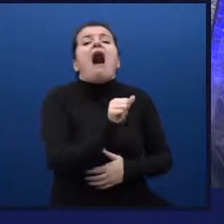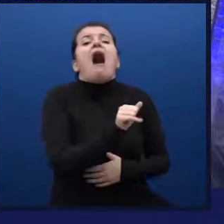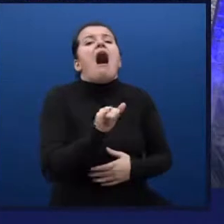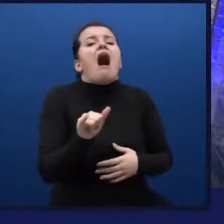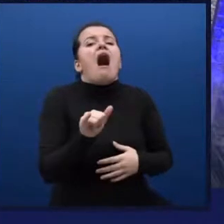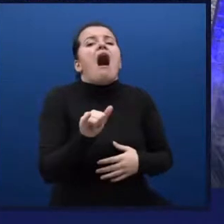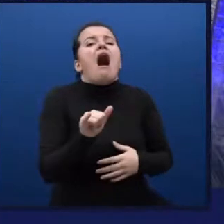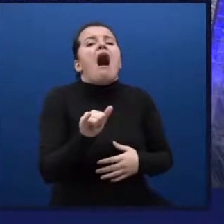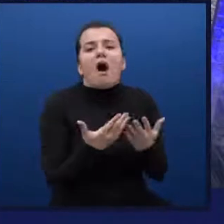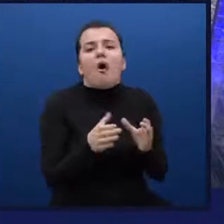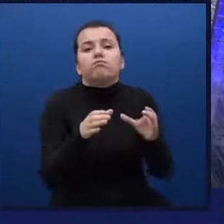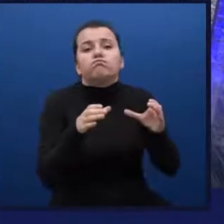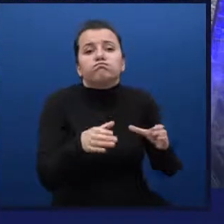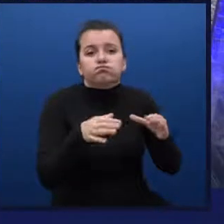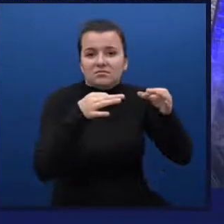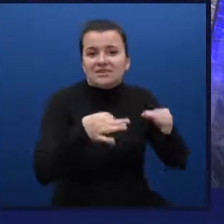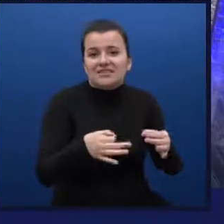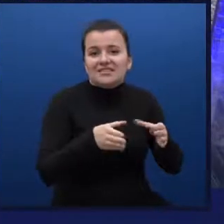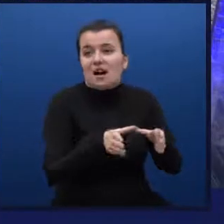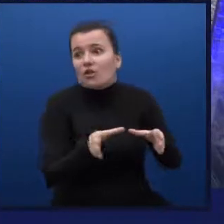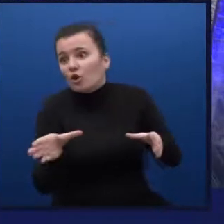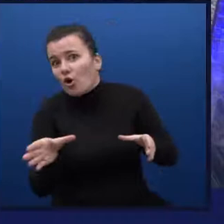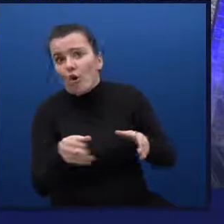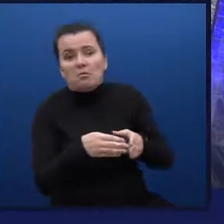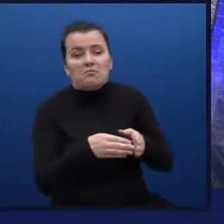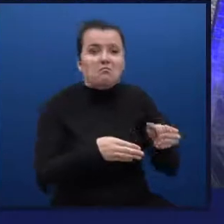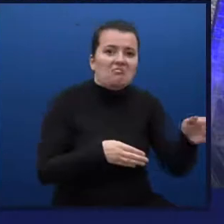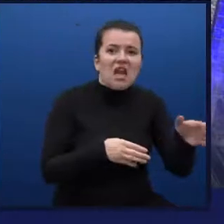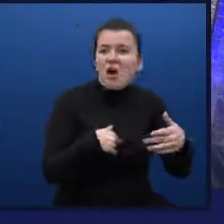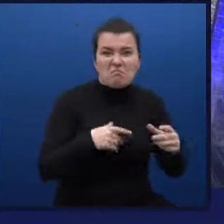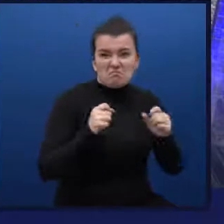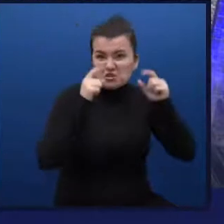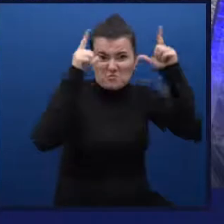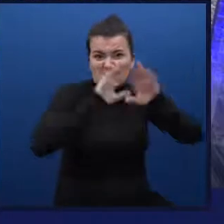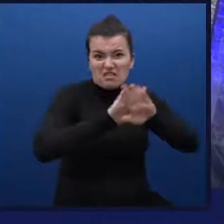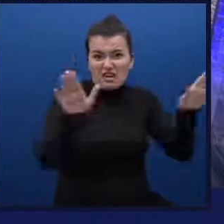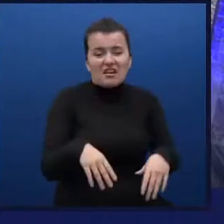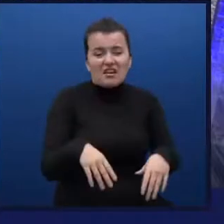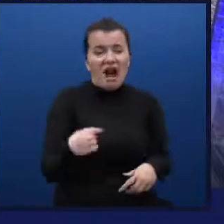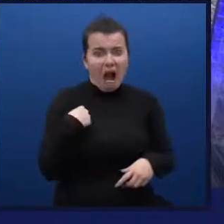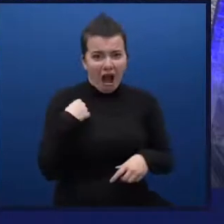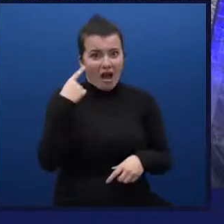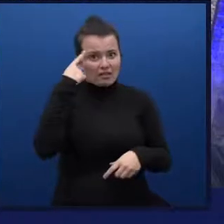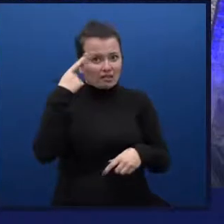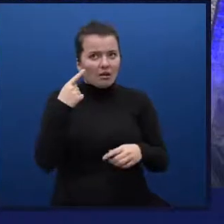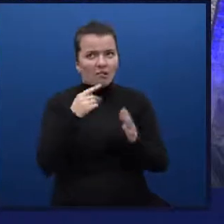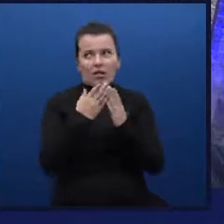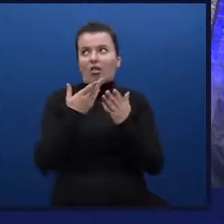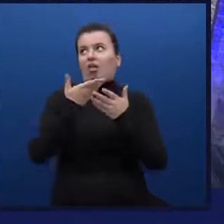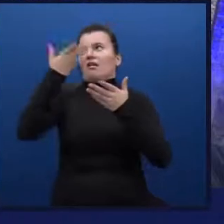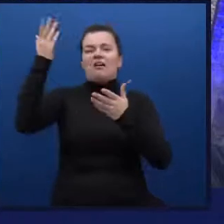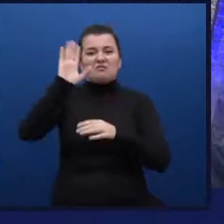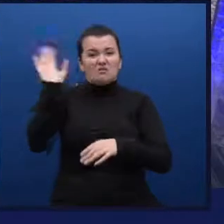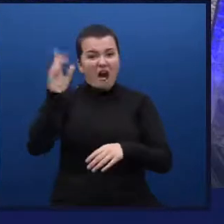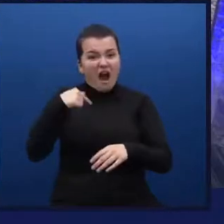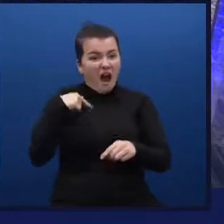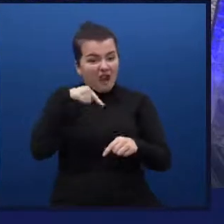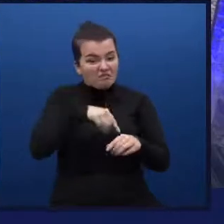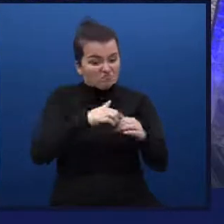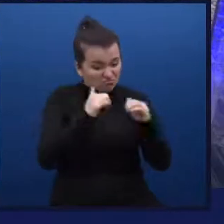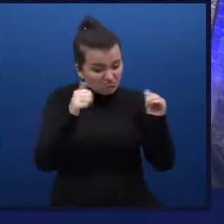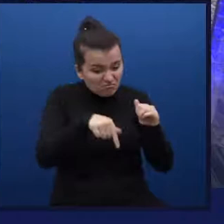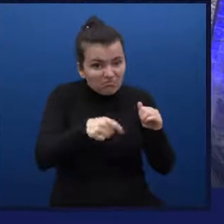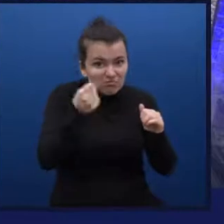to me, super surprising. And so I wouldn't consider myself to be on the avant-garde. I actually interviewed people that are. Like, I've interviewed Turing